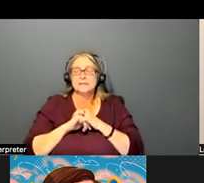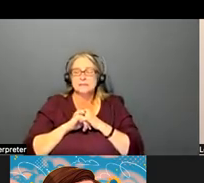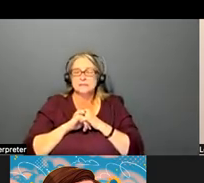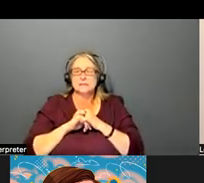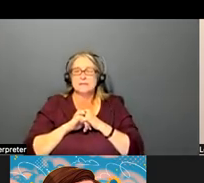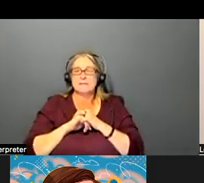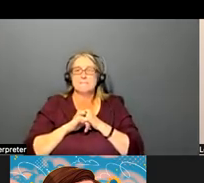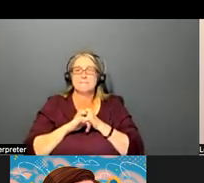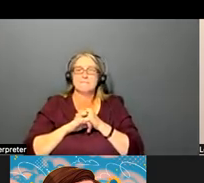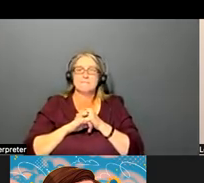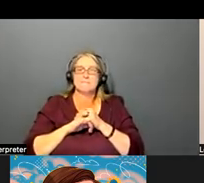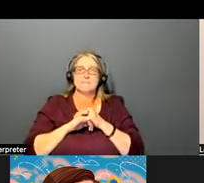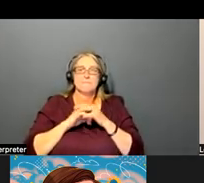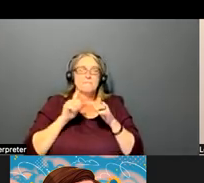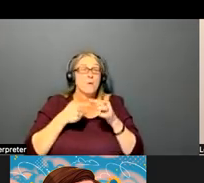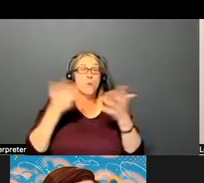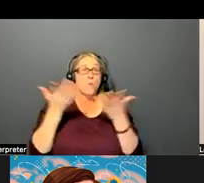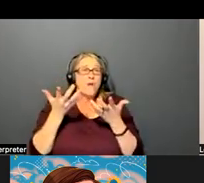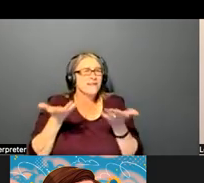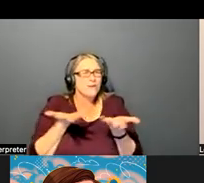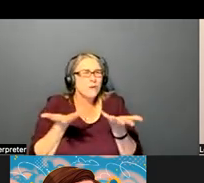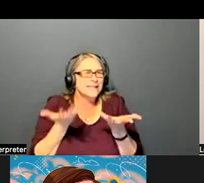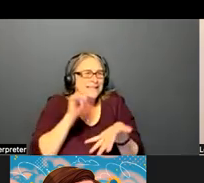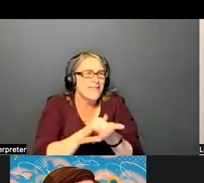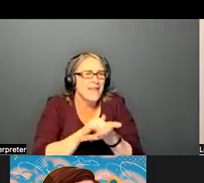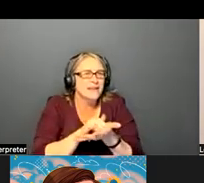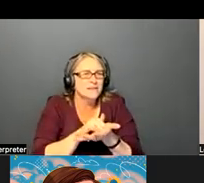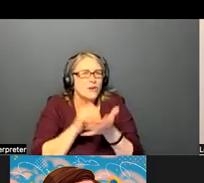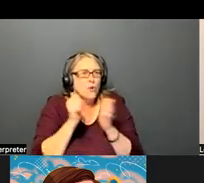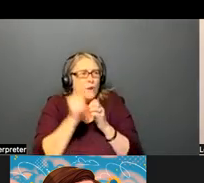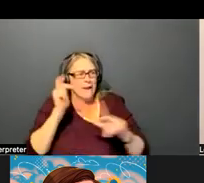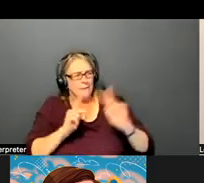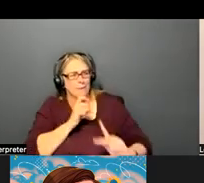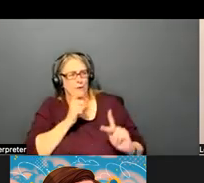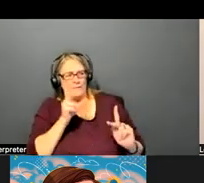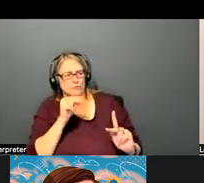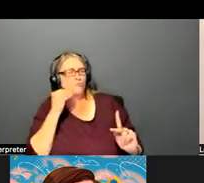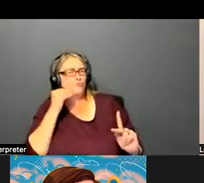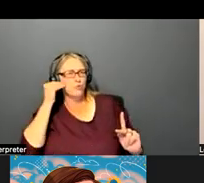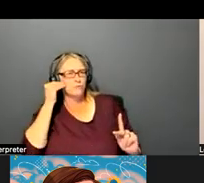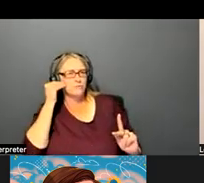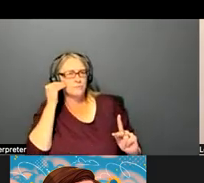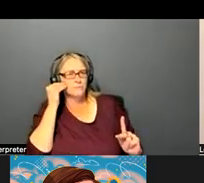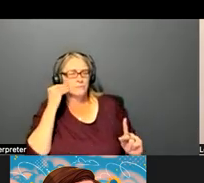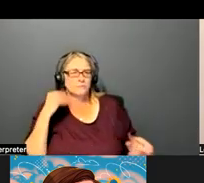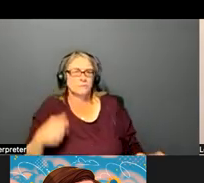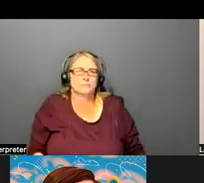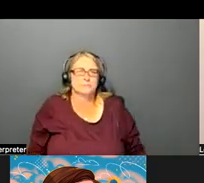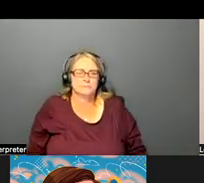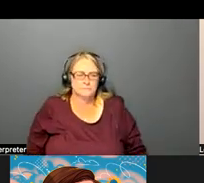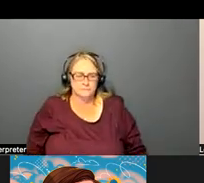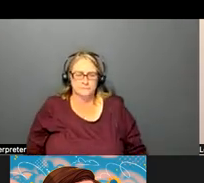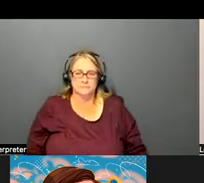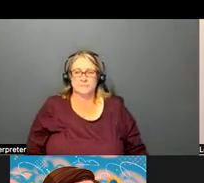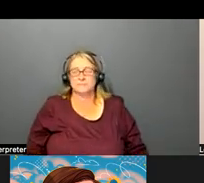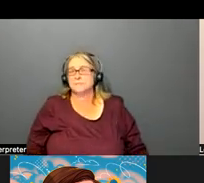about what that looks like. And I think it is important that, number one,